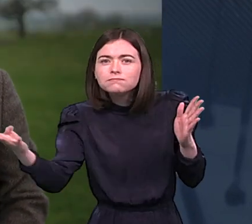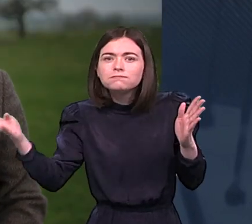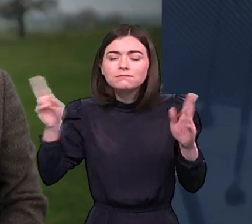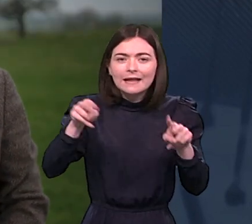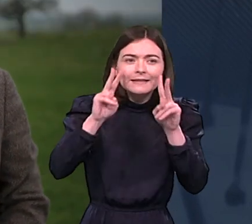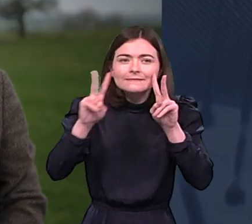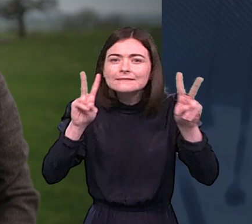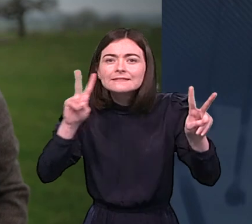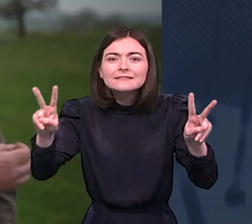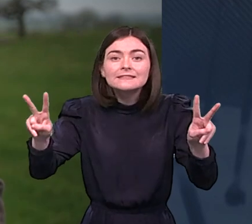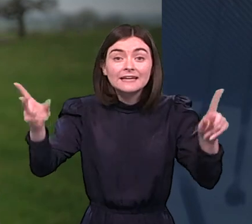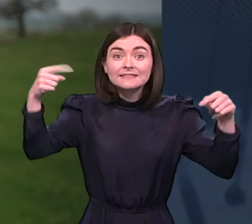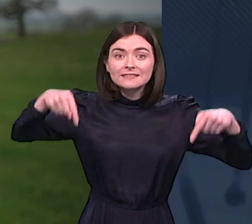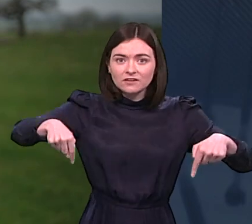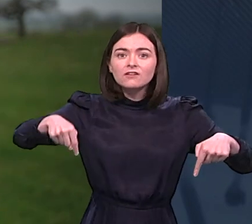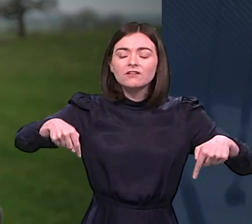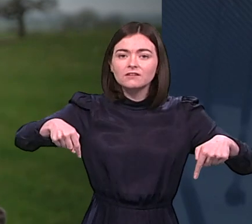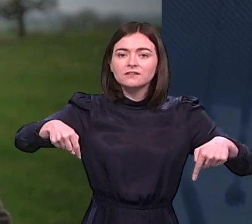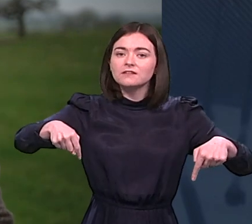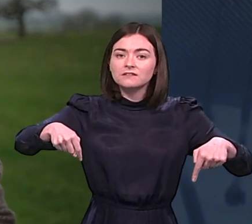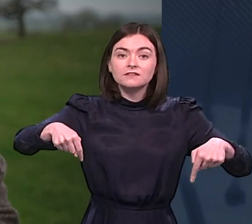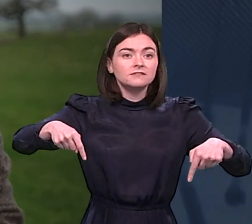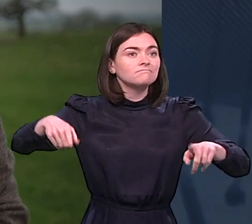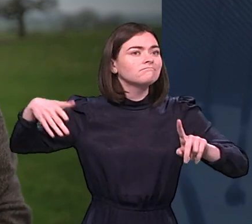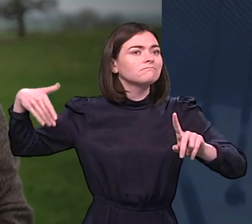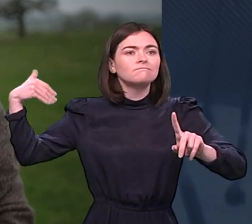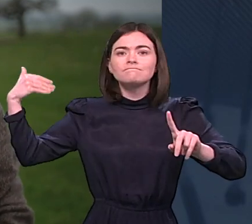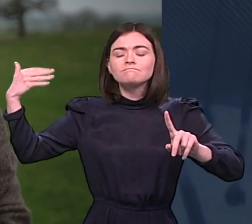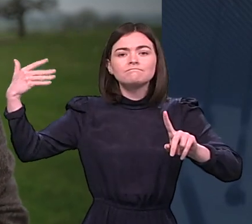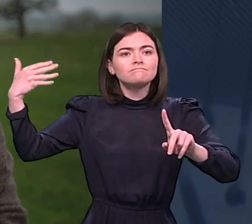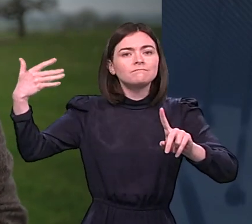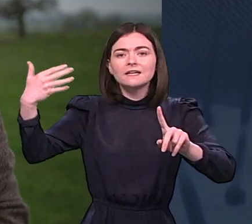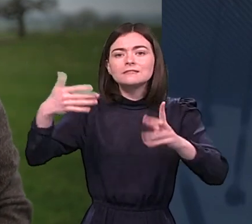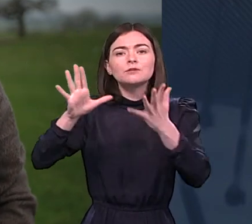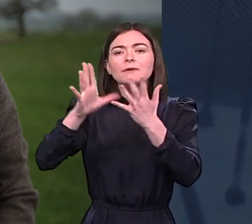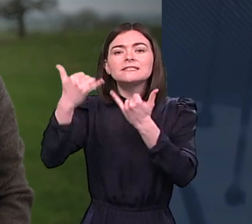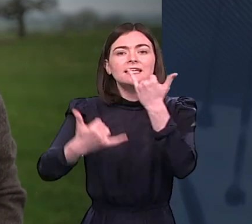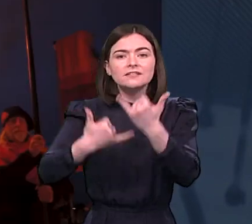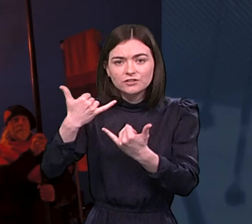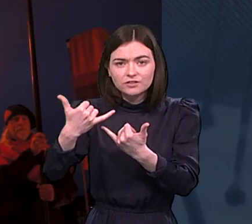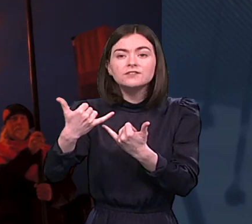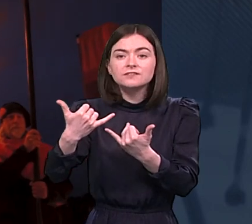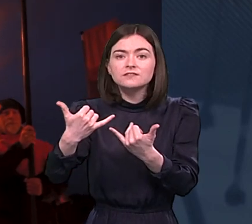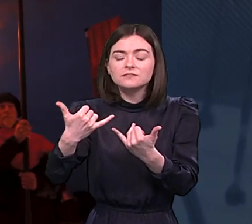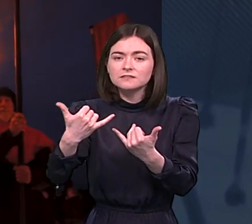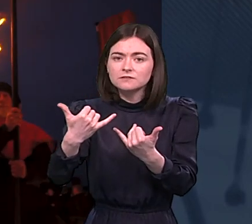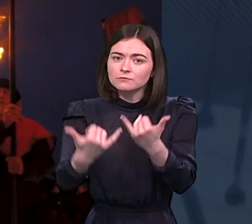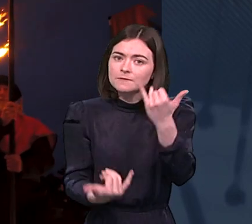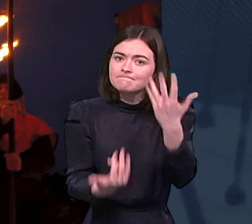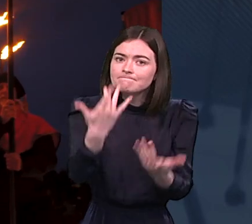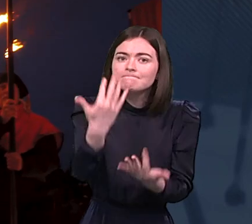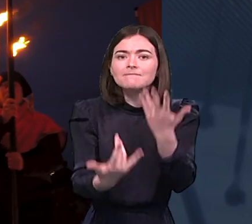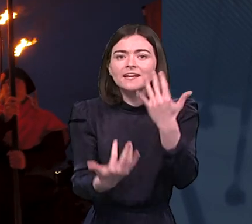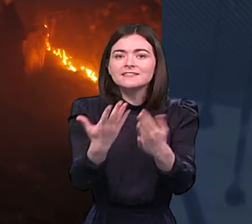it's here, on this very spot, that over the past, well, 10 years or so, that we've been lighting the